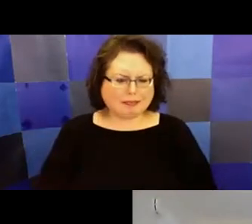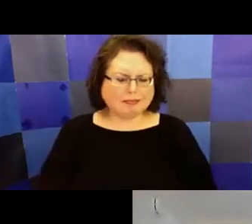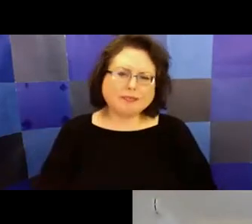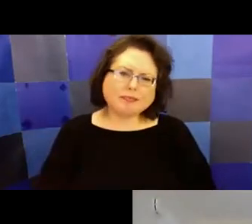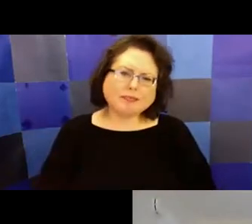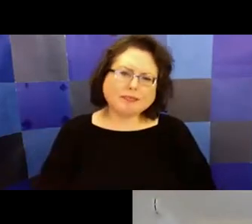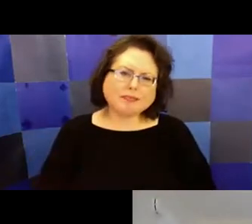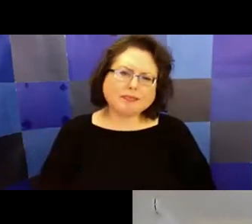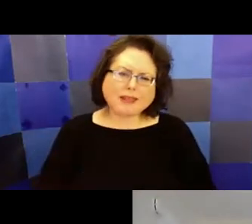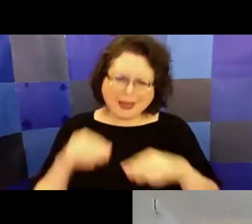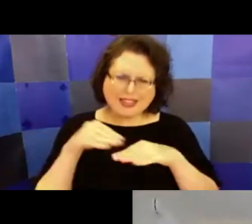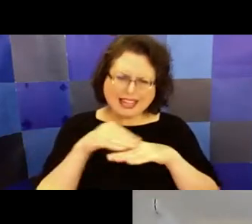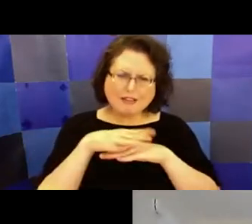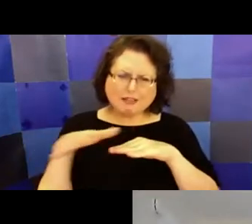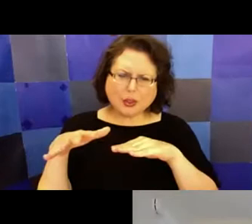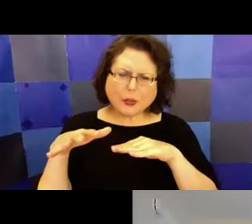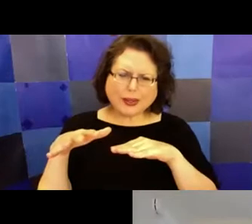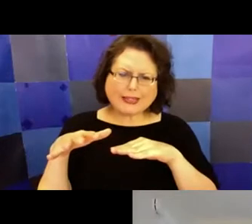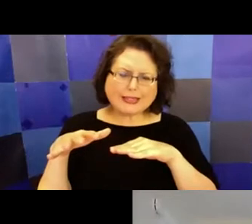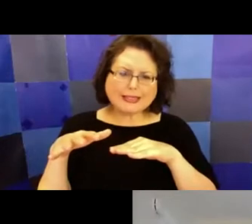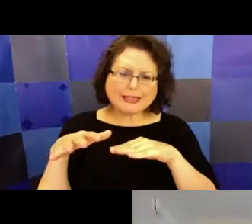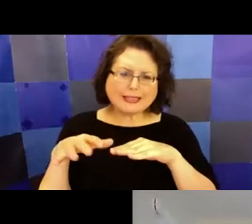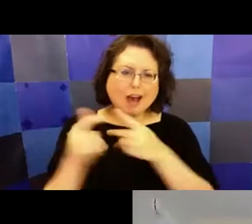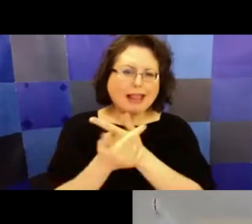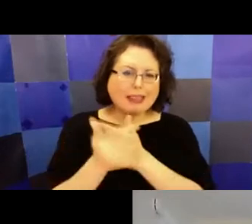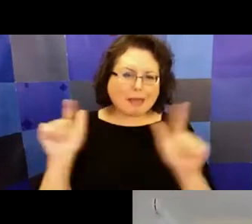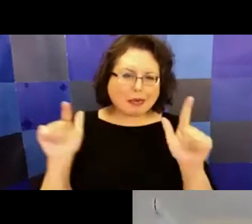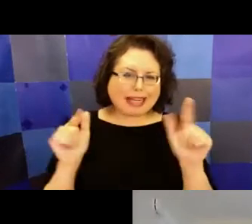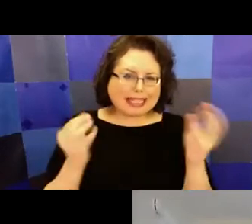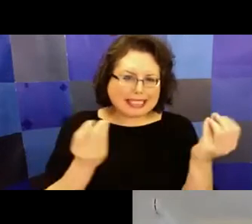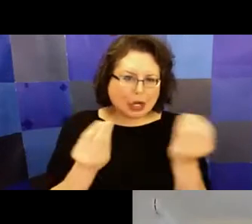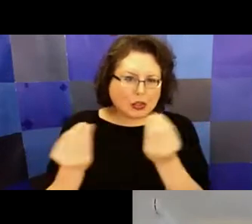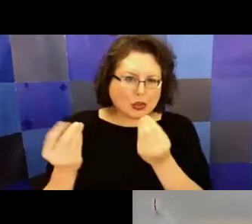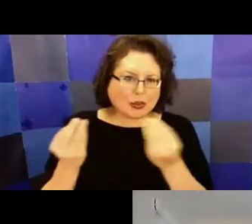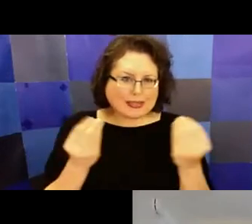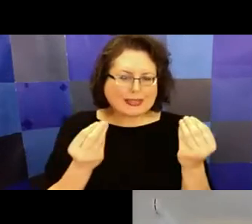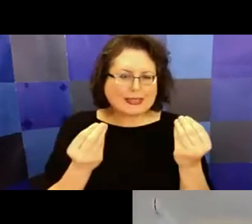sort of influence of, you know, liberated territories as